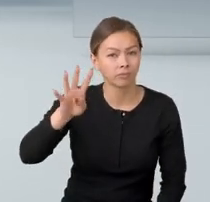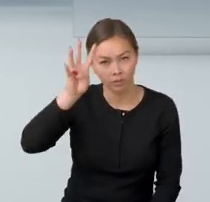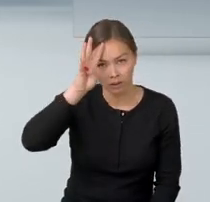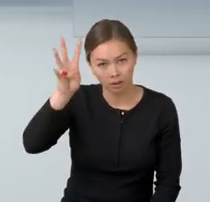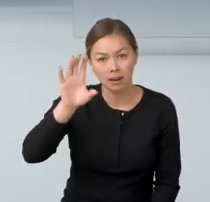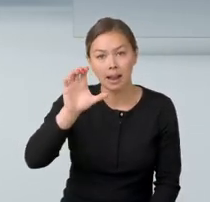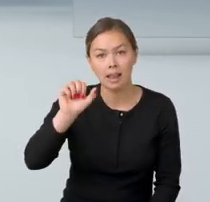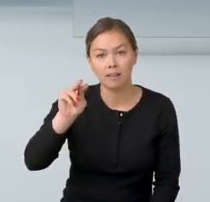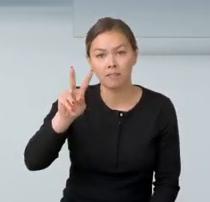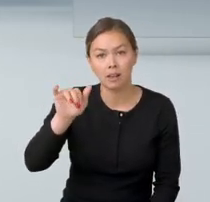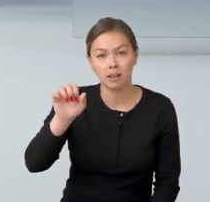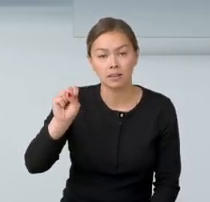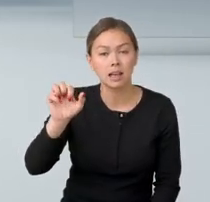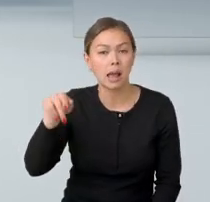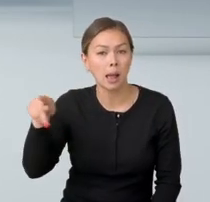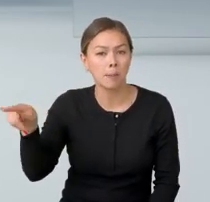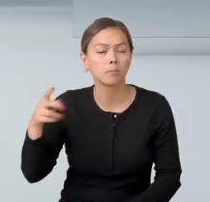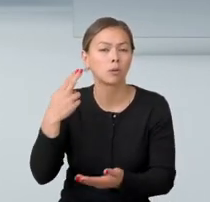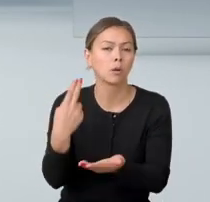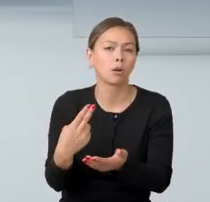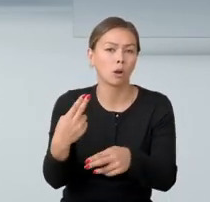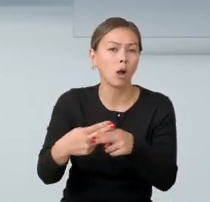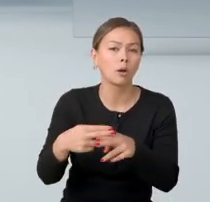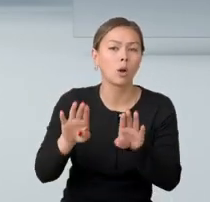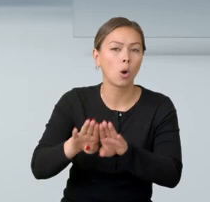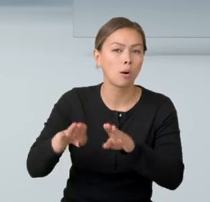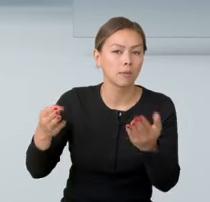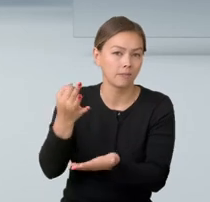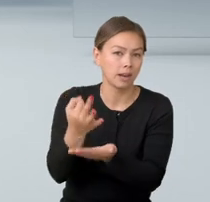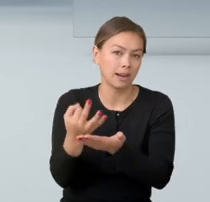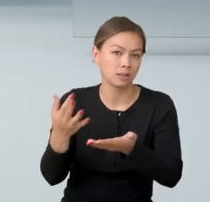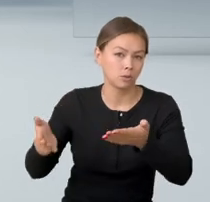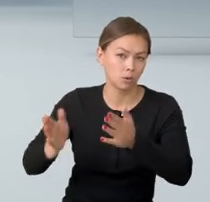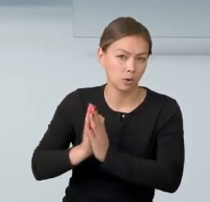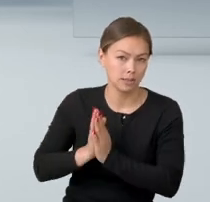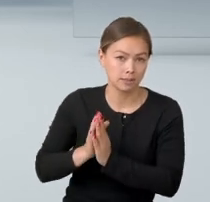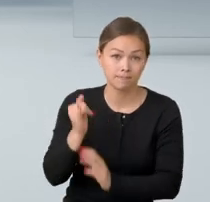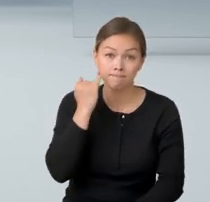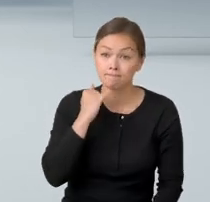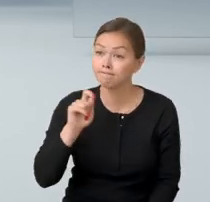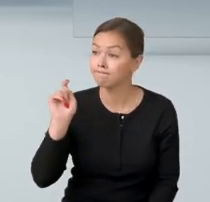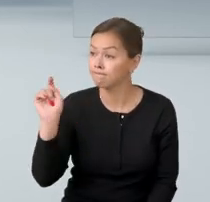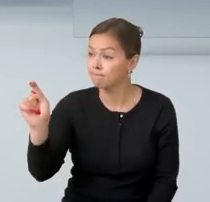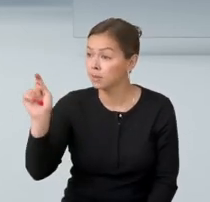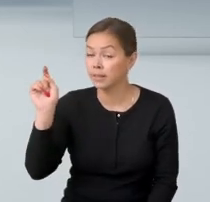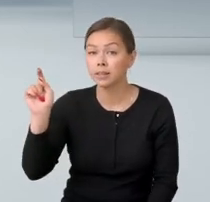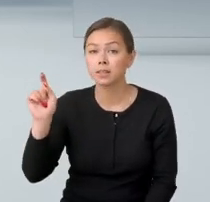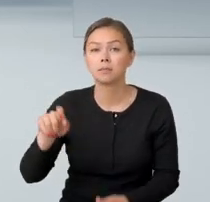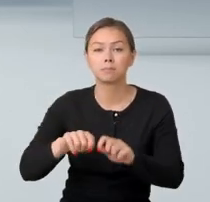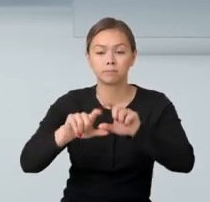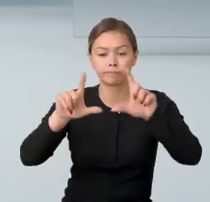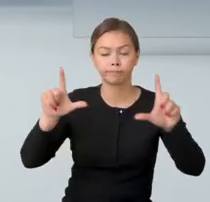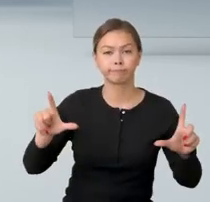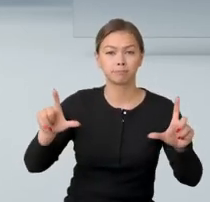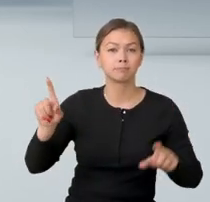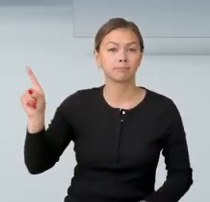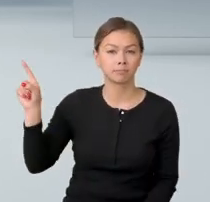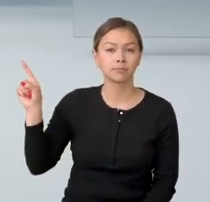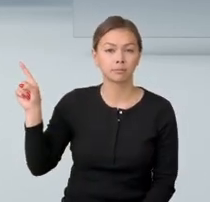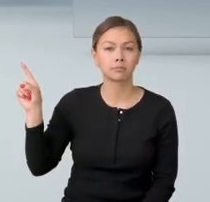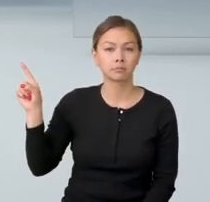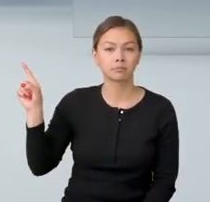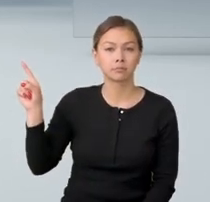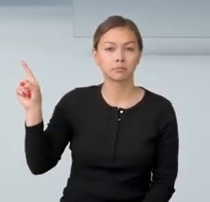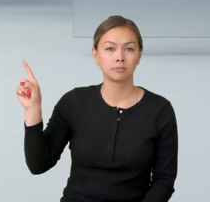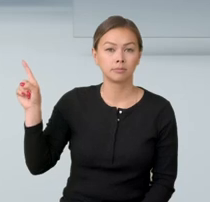and I have created this canvas app call it open finance request if I click to edit this app I will open the